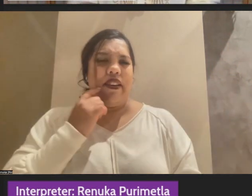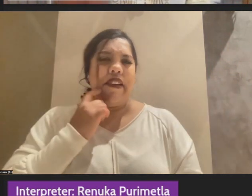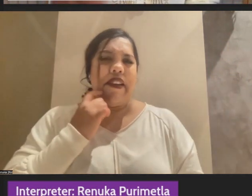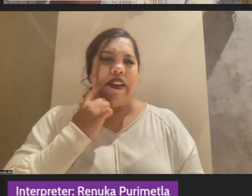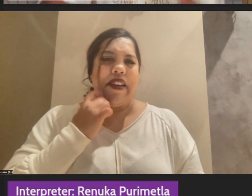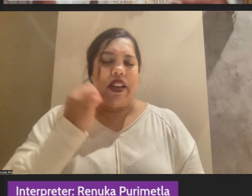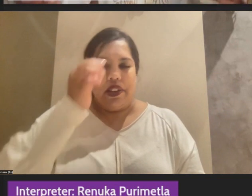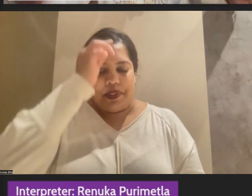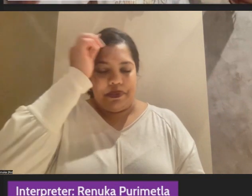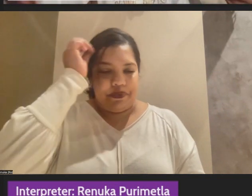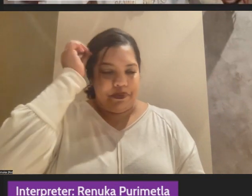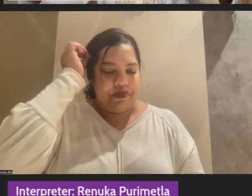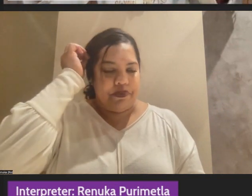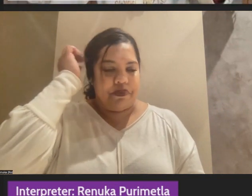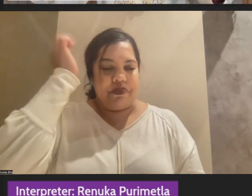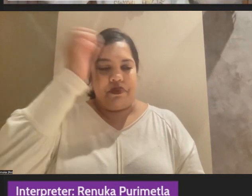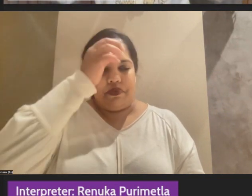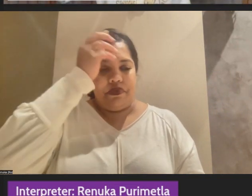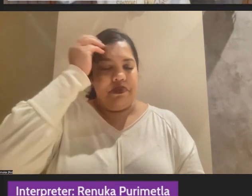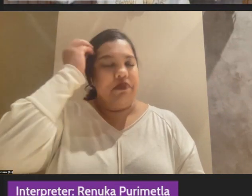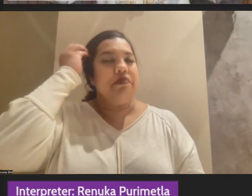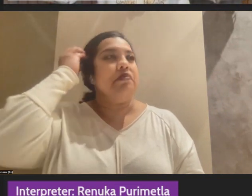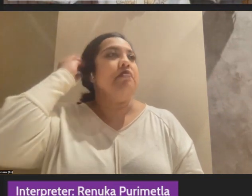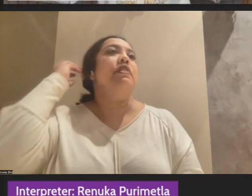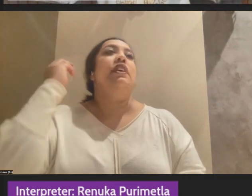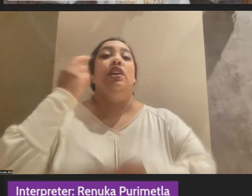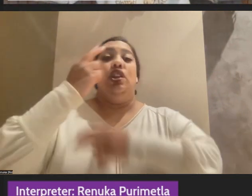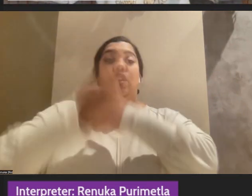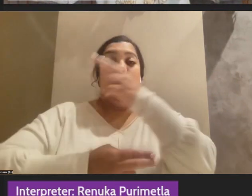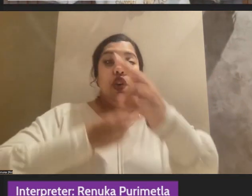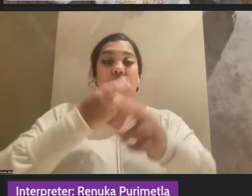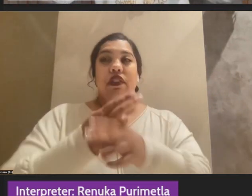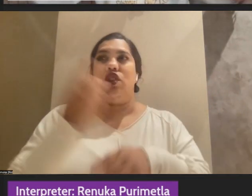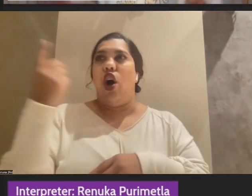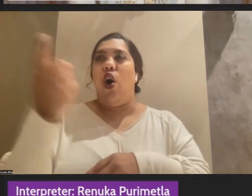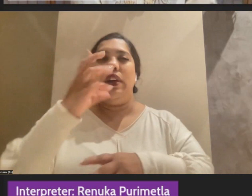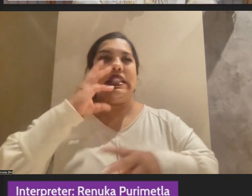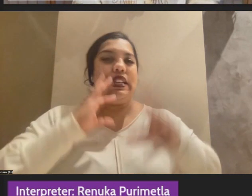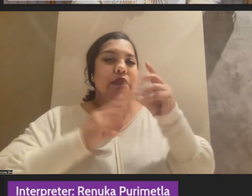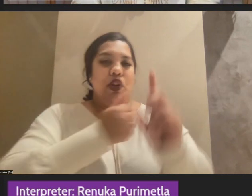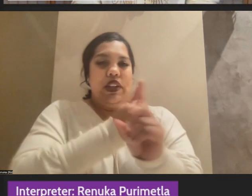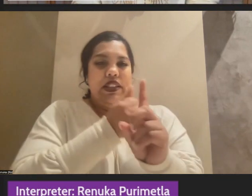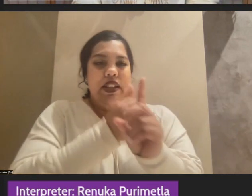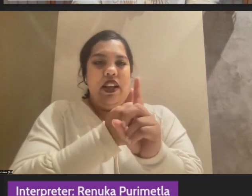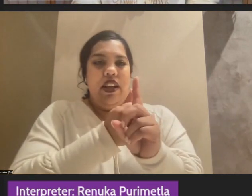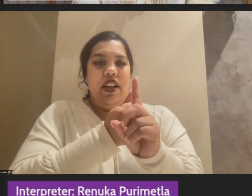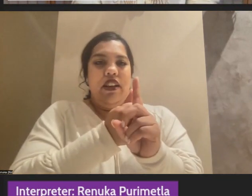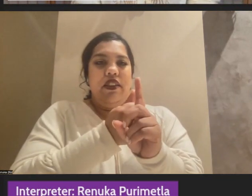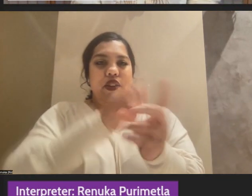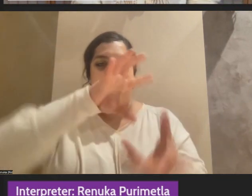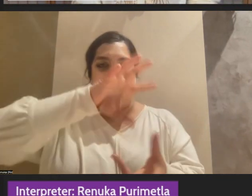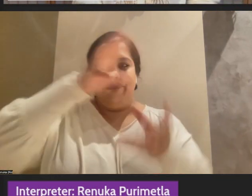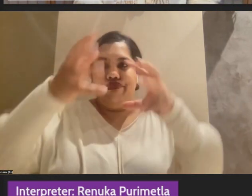The universe is experiencing itself no matter what. So there is no need for it to